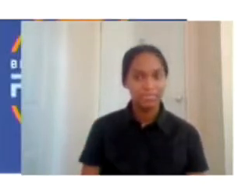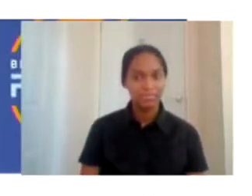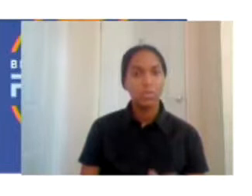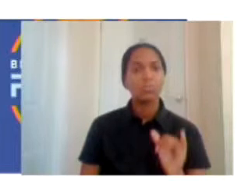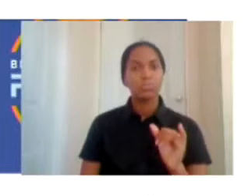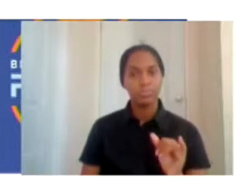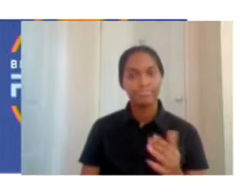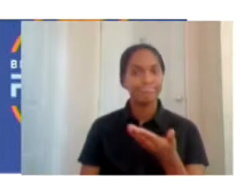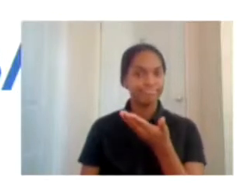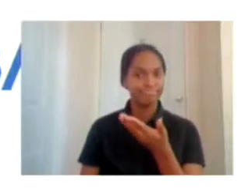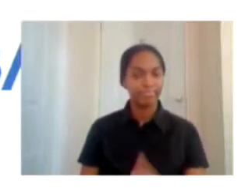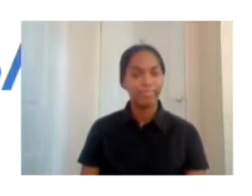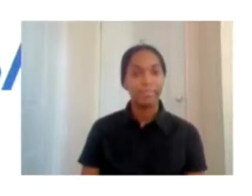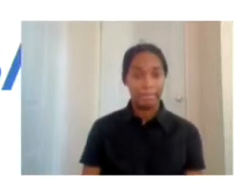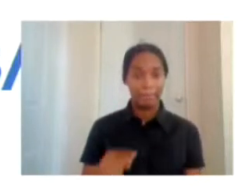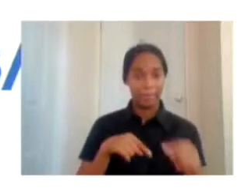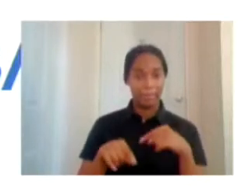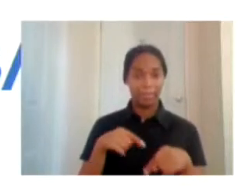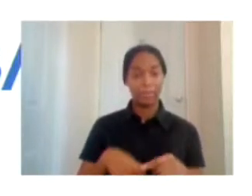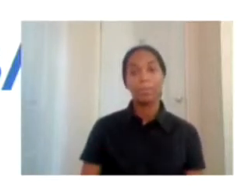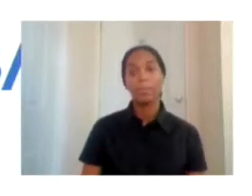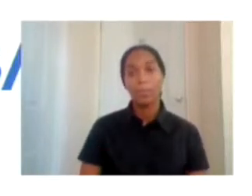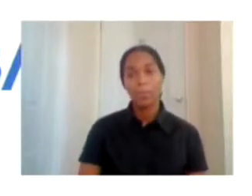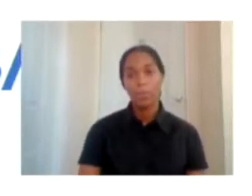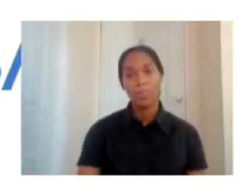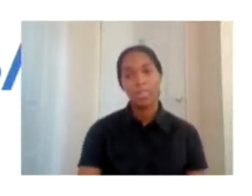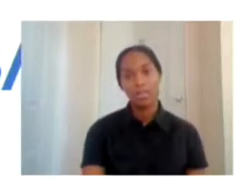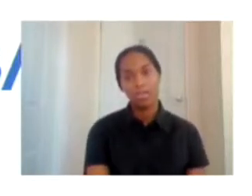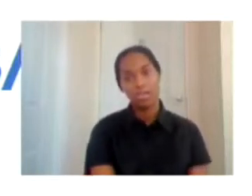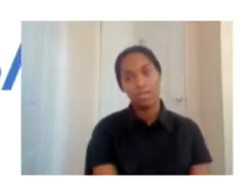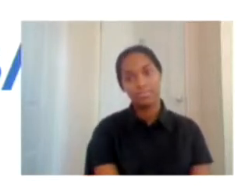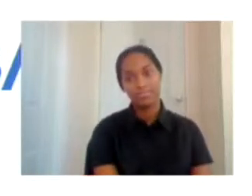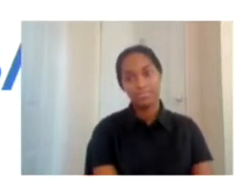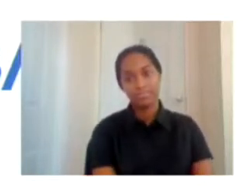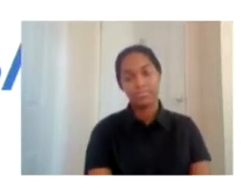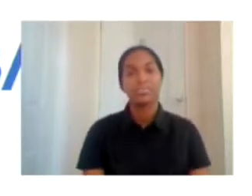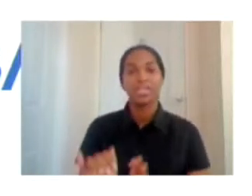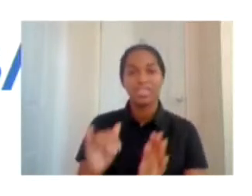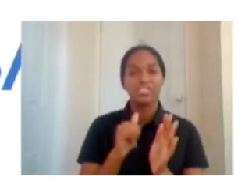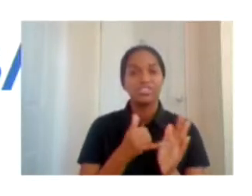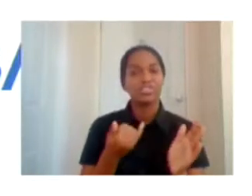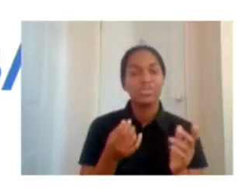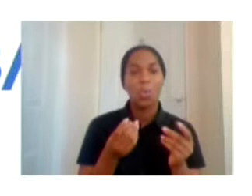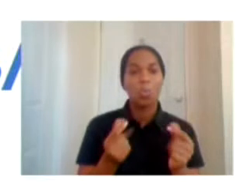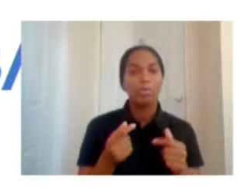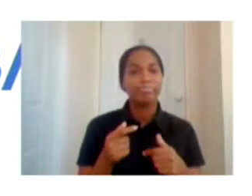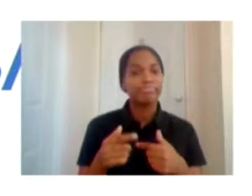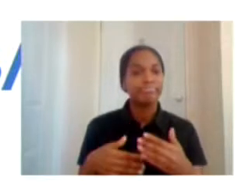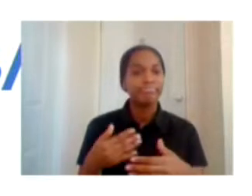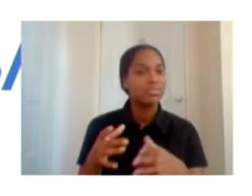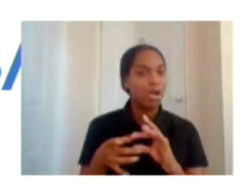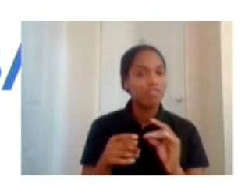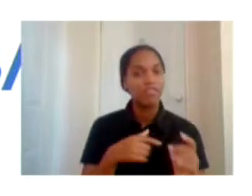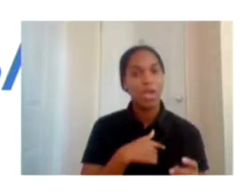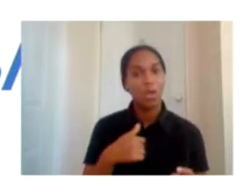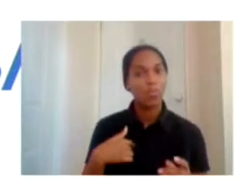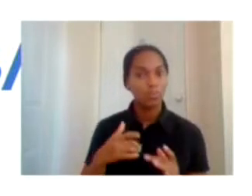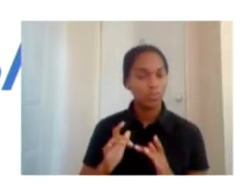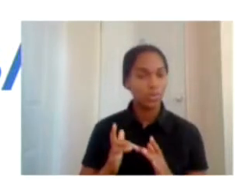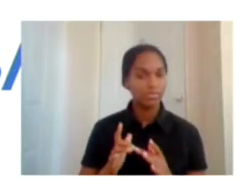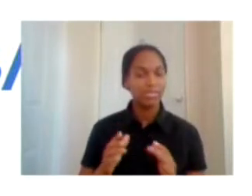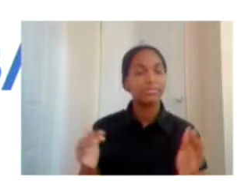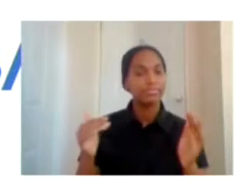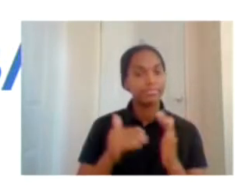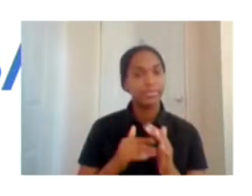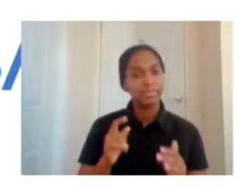Oh, let me back up. Okay. So that's just kind of a quick walkthrough of our website. And again, that